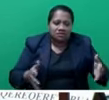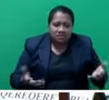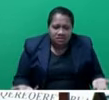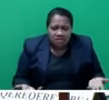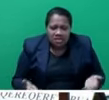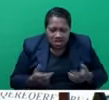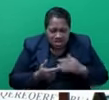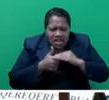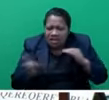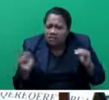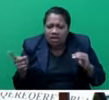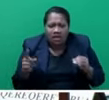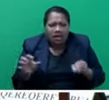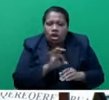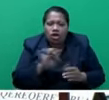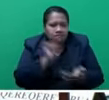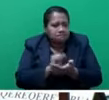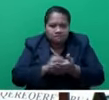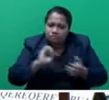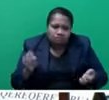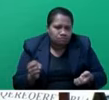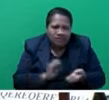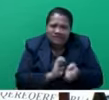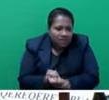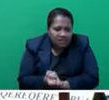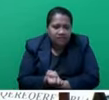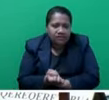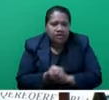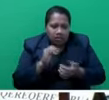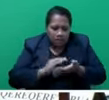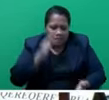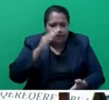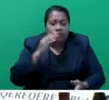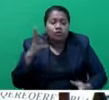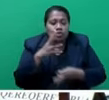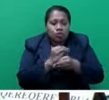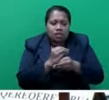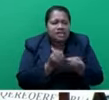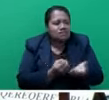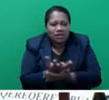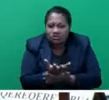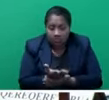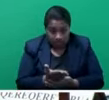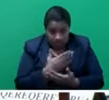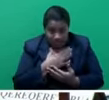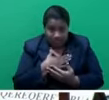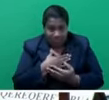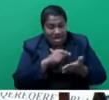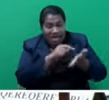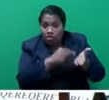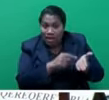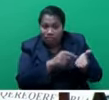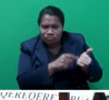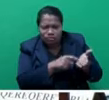ineffectiveness arising out of the total expenditure. My calculation, Mr. Speaker, from